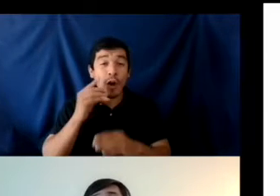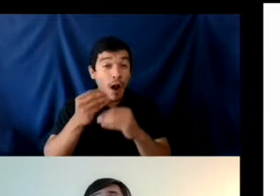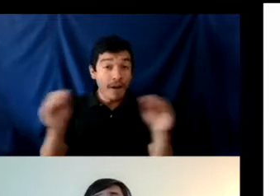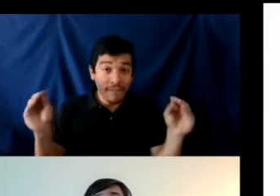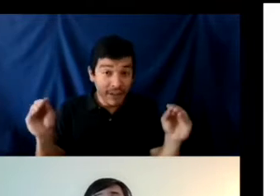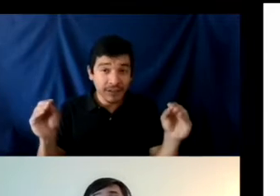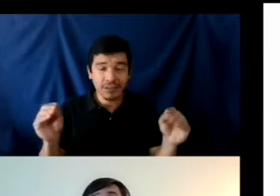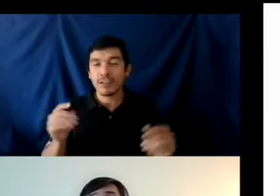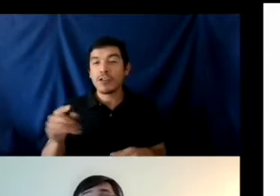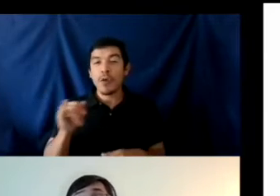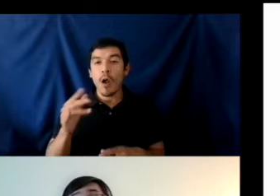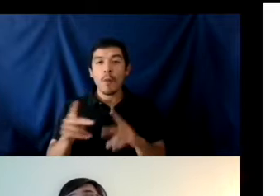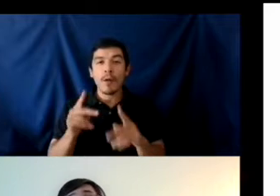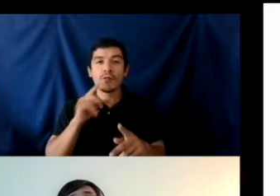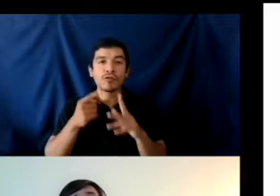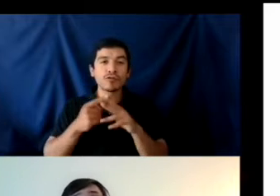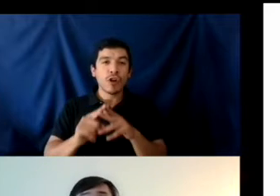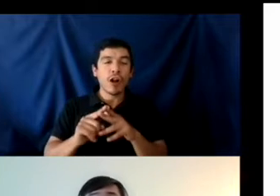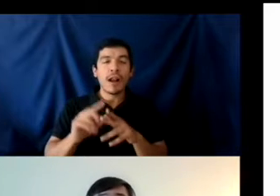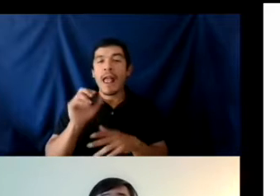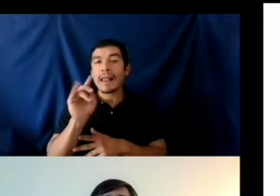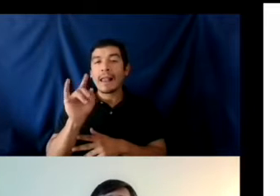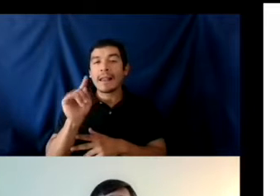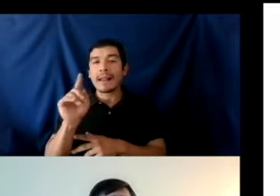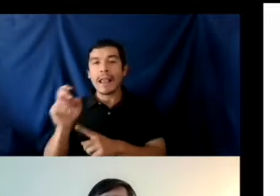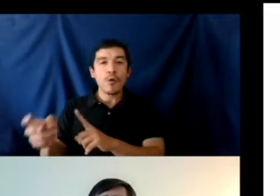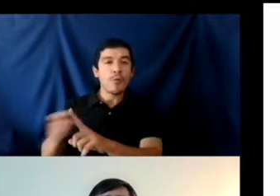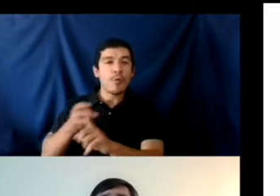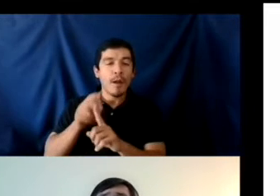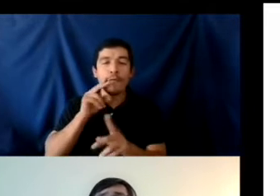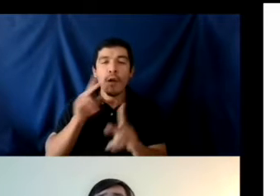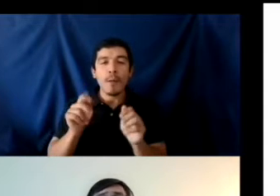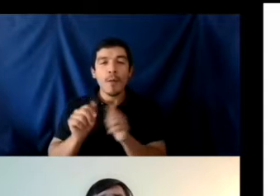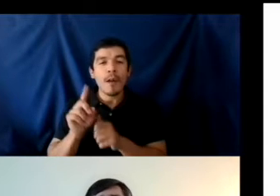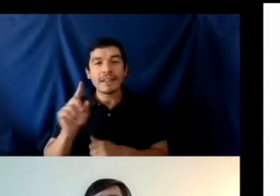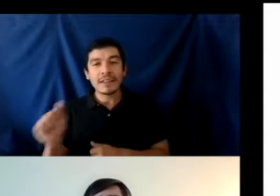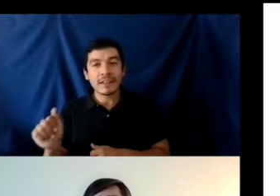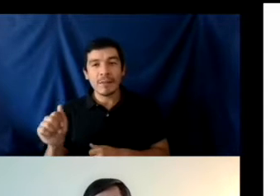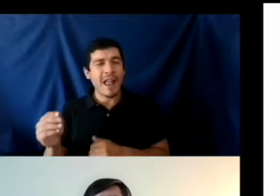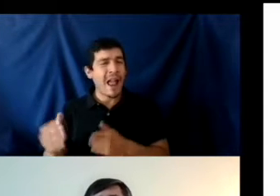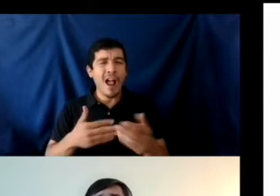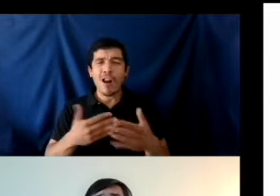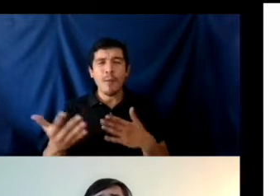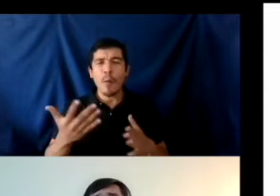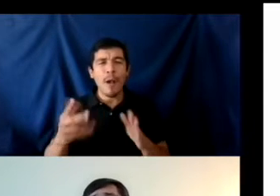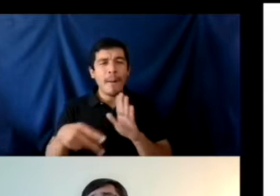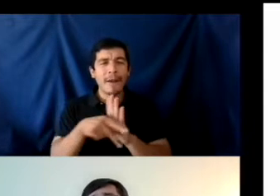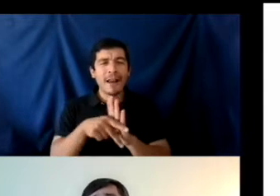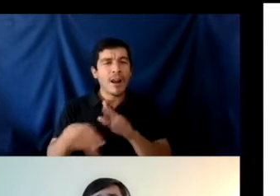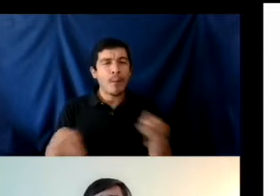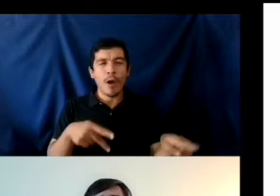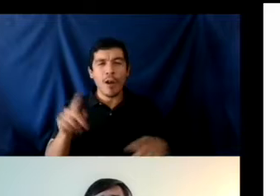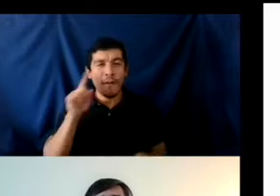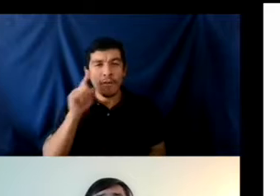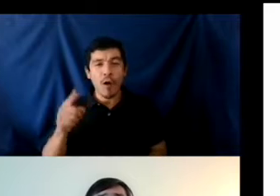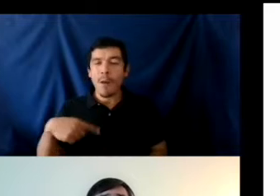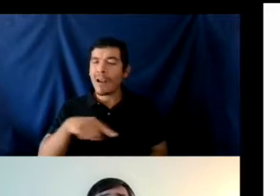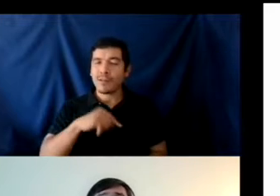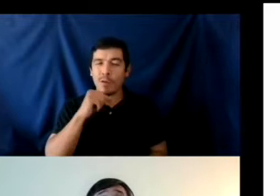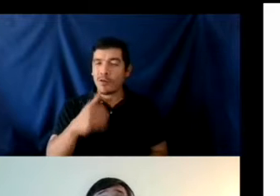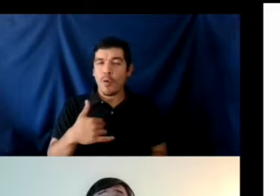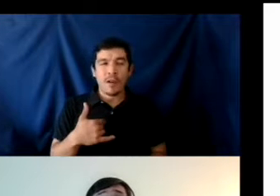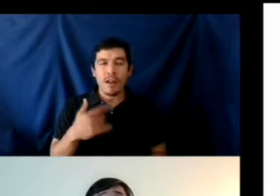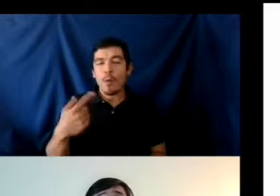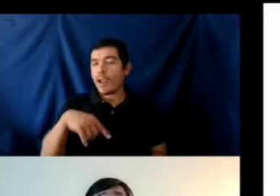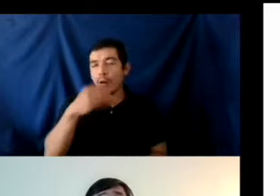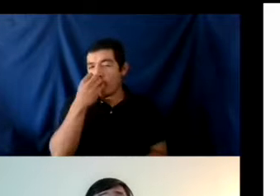able to start candidate recruitment for people with disabilities, and no matter what political party it's for, because we're nonpartisan and we believe in